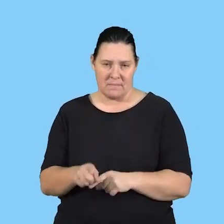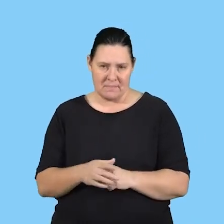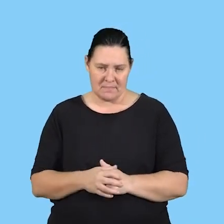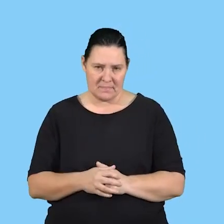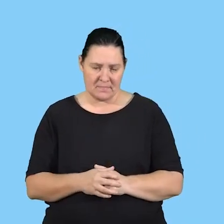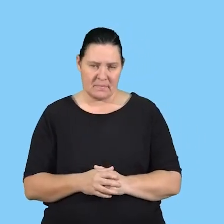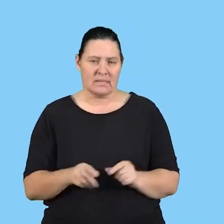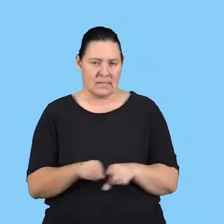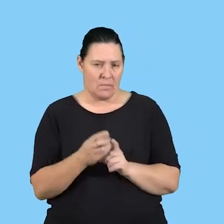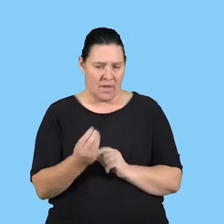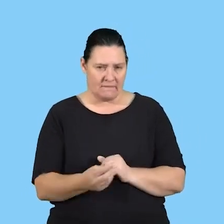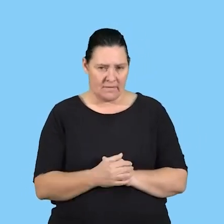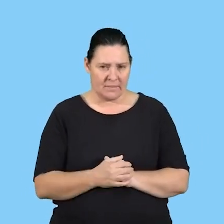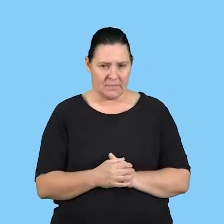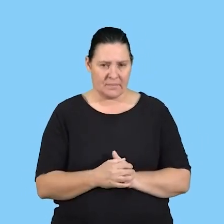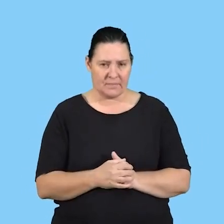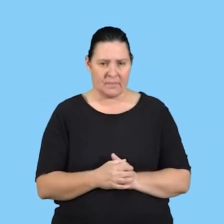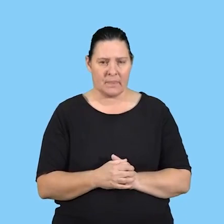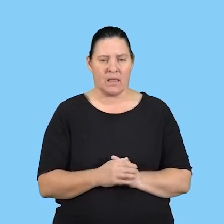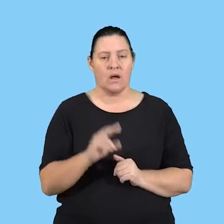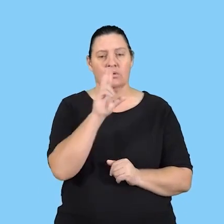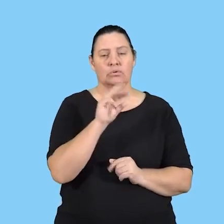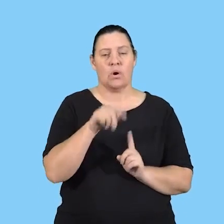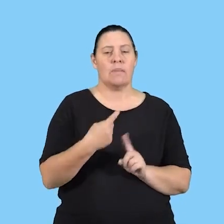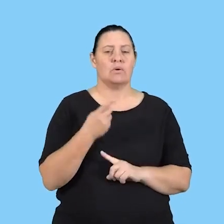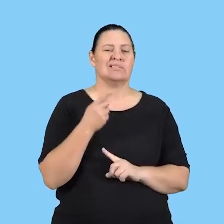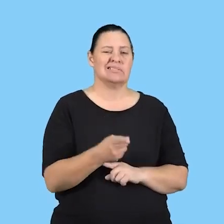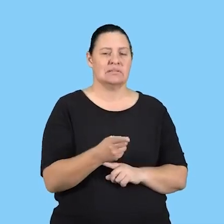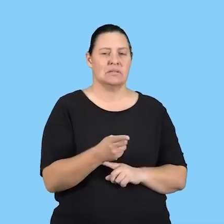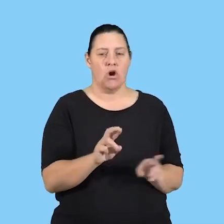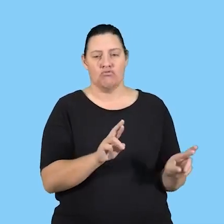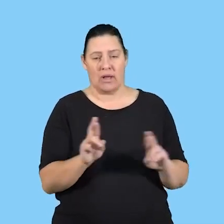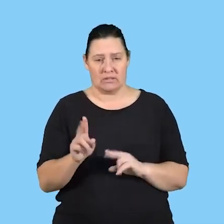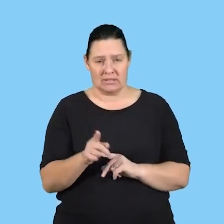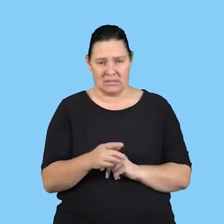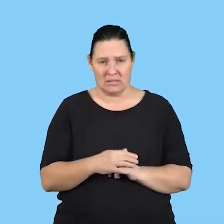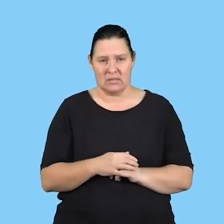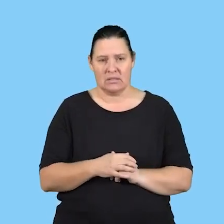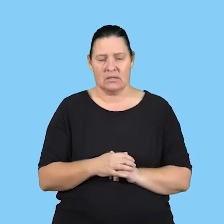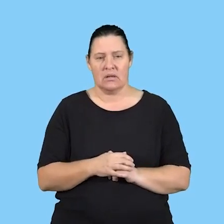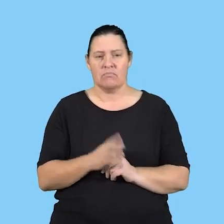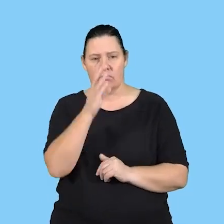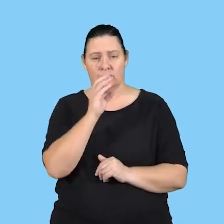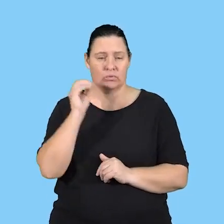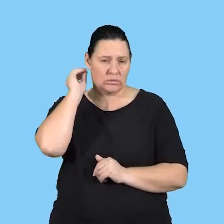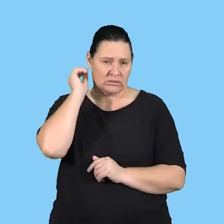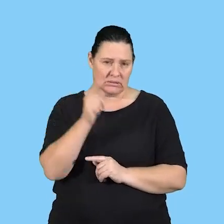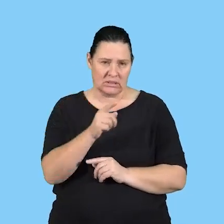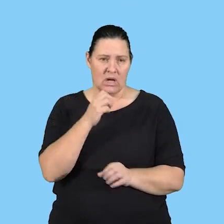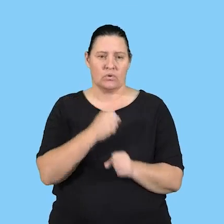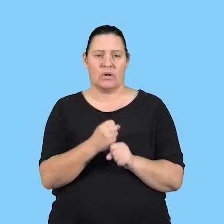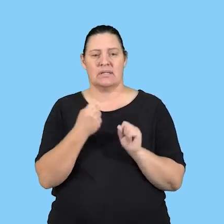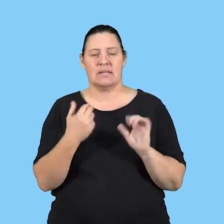Right? So that's what we have here. Now, in talking about these reactions, so you'll notice